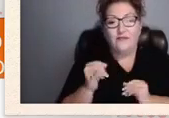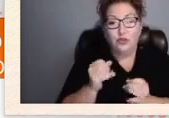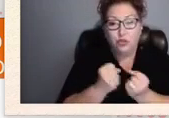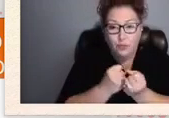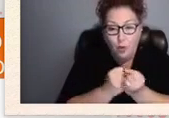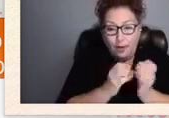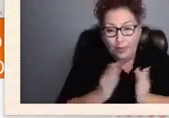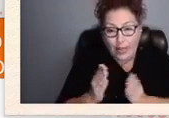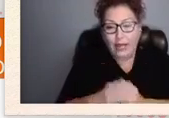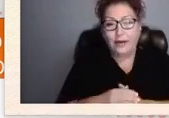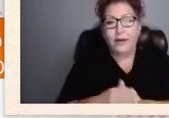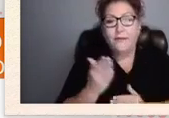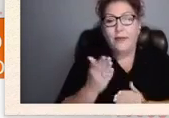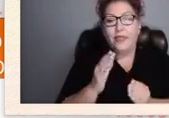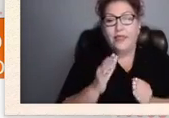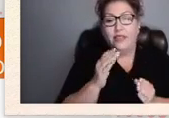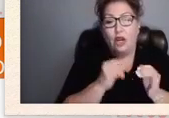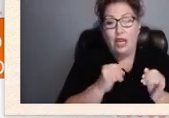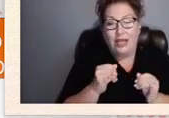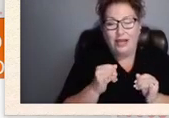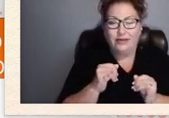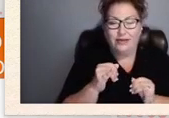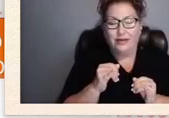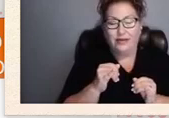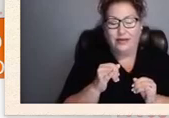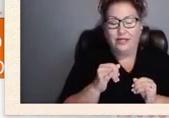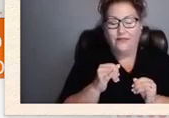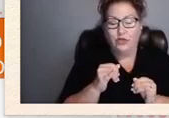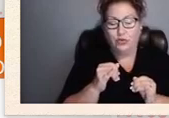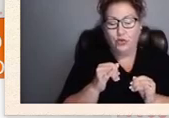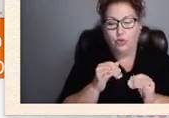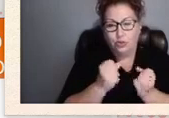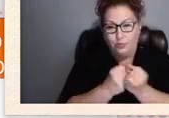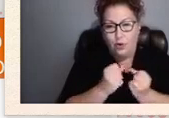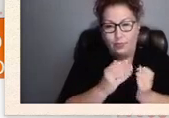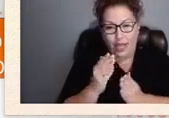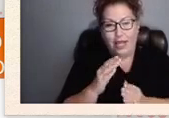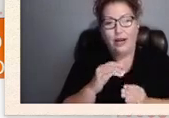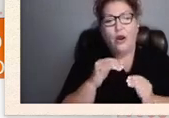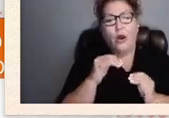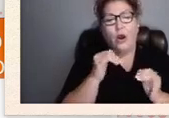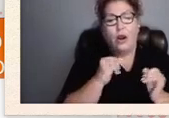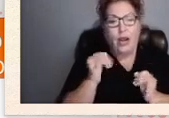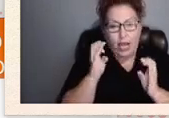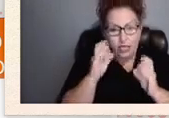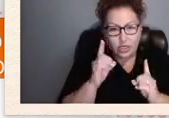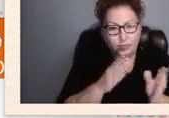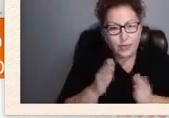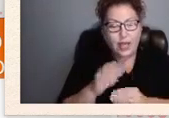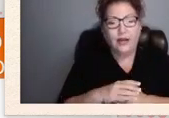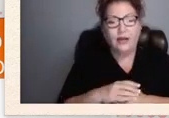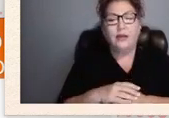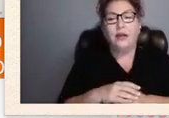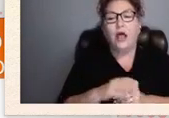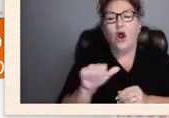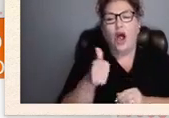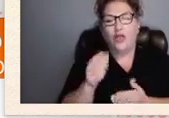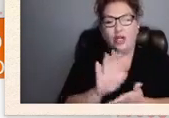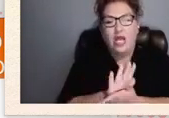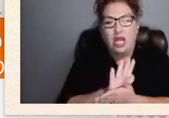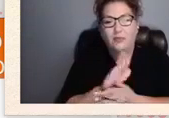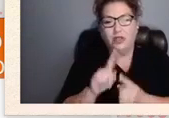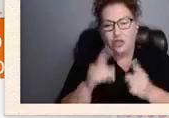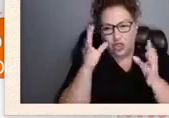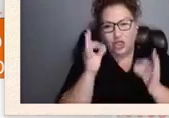individual education plan or IPE, or other supporting documents to determine the level of disability and need for